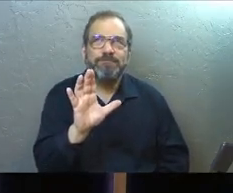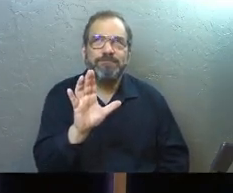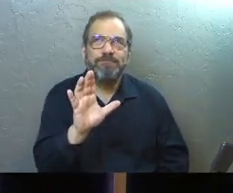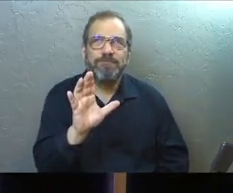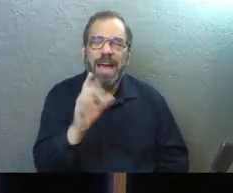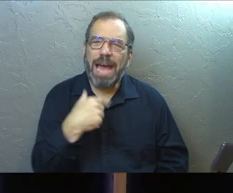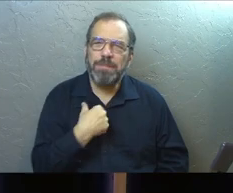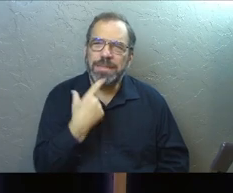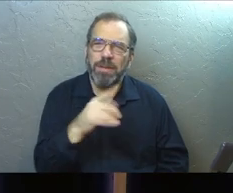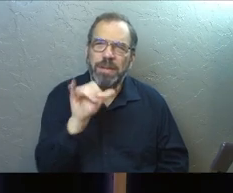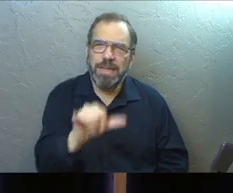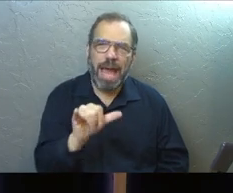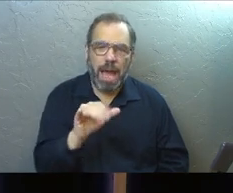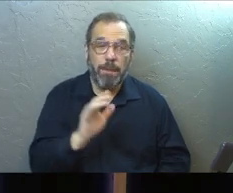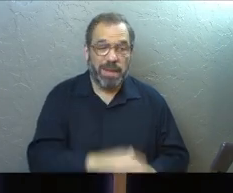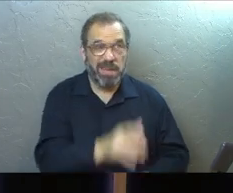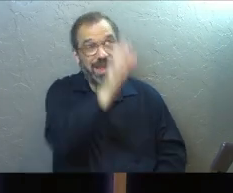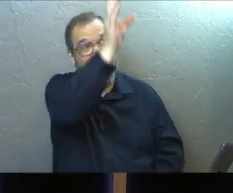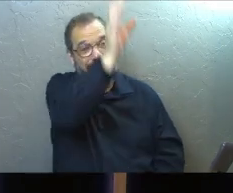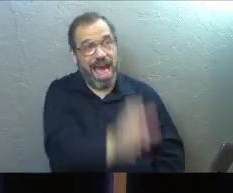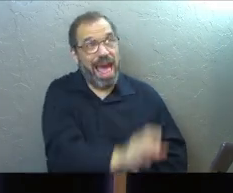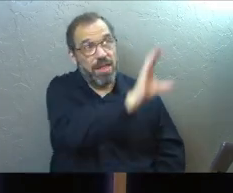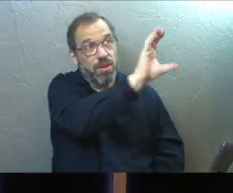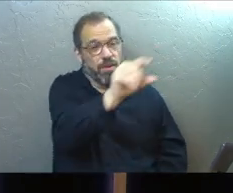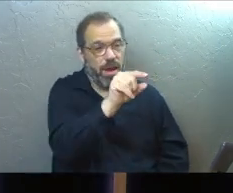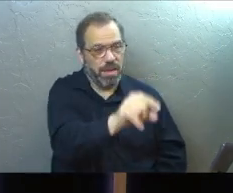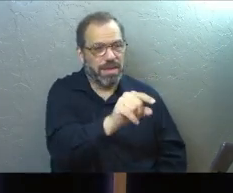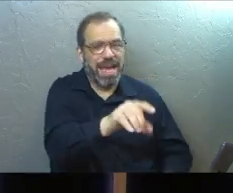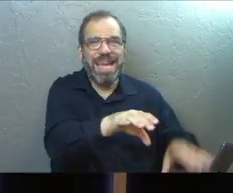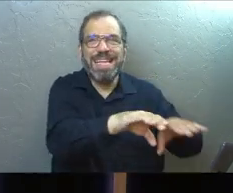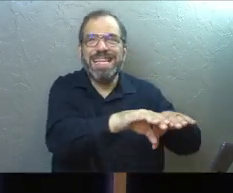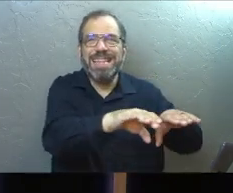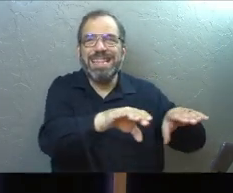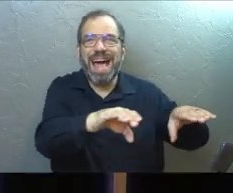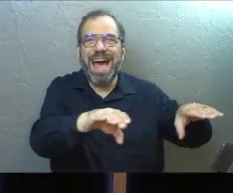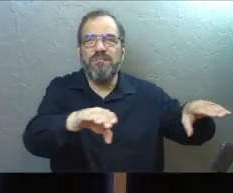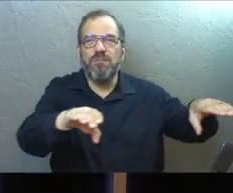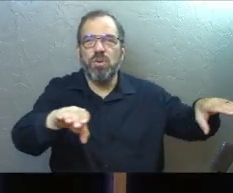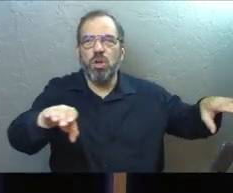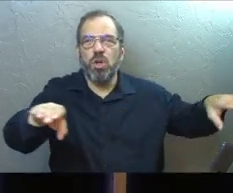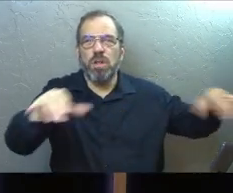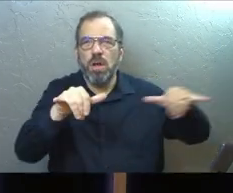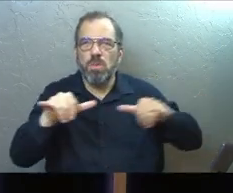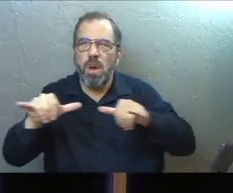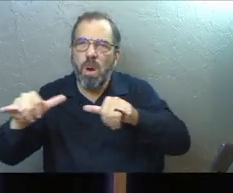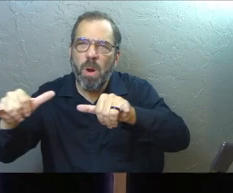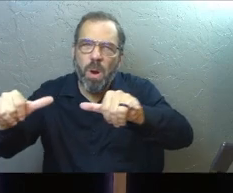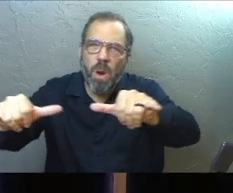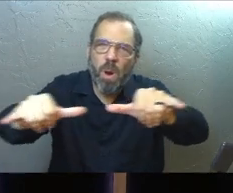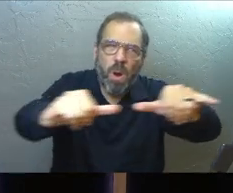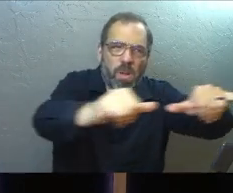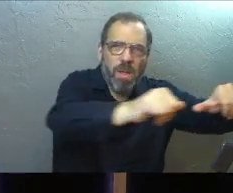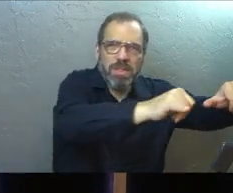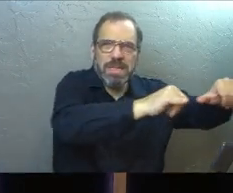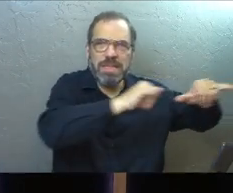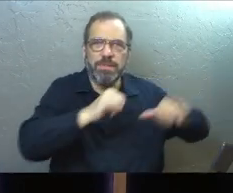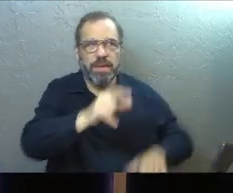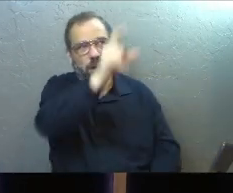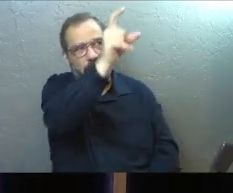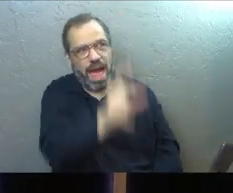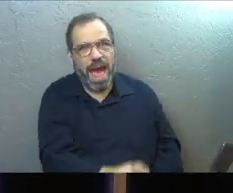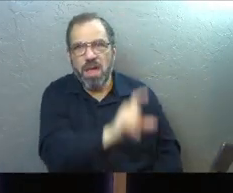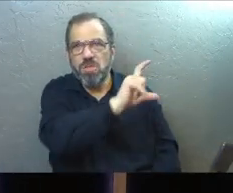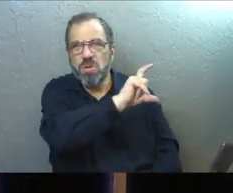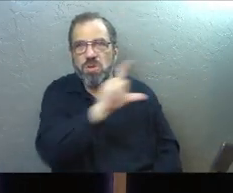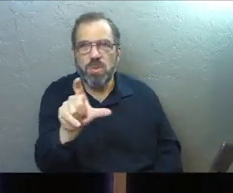that, because at the foot of the cross, it's level. We're all on the same level. And